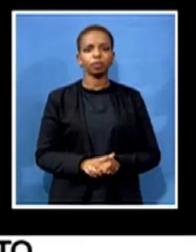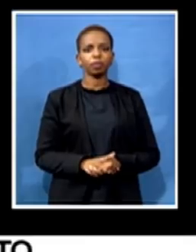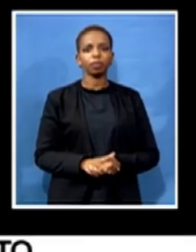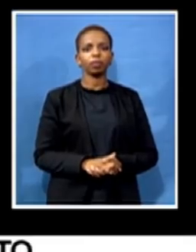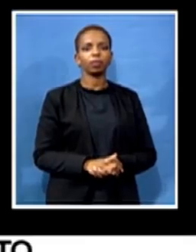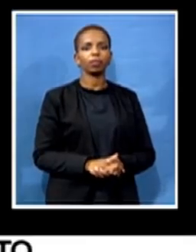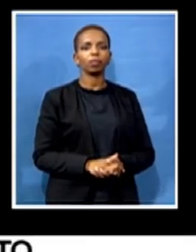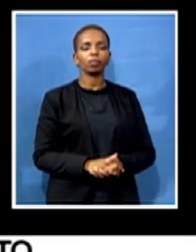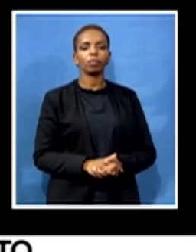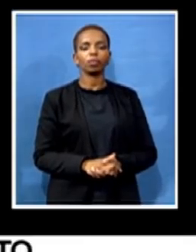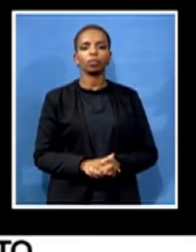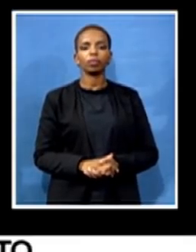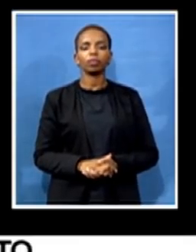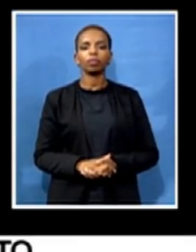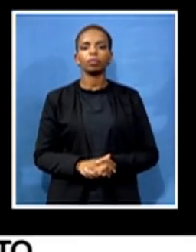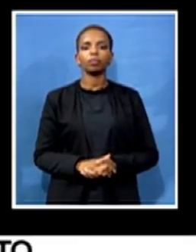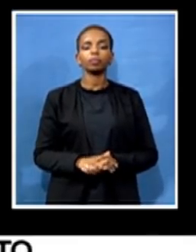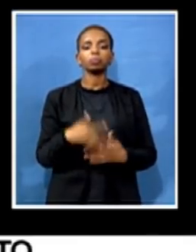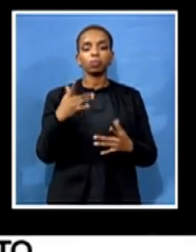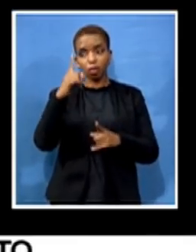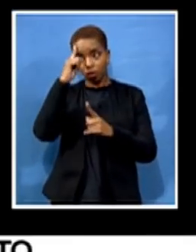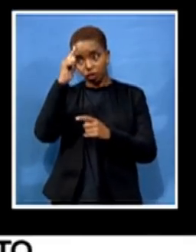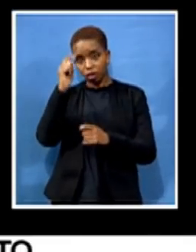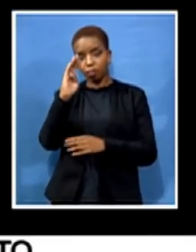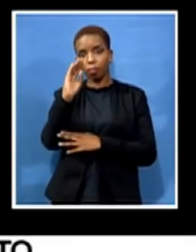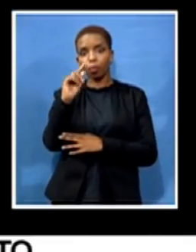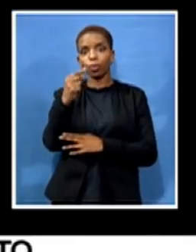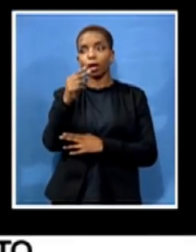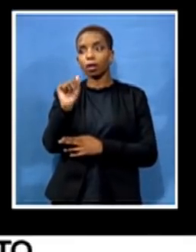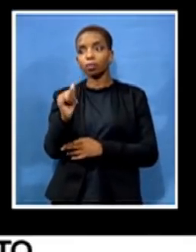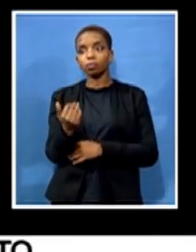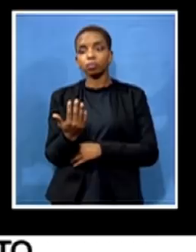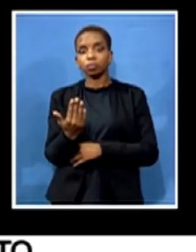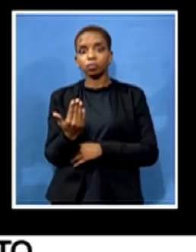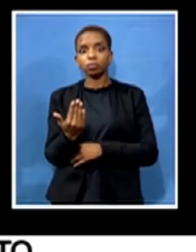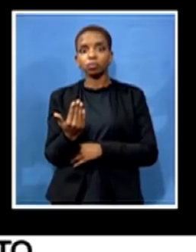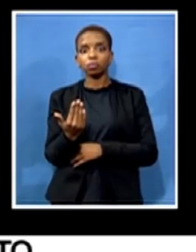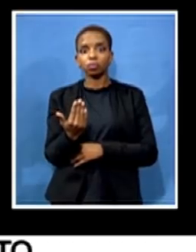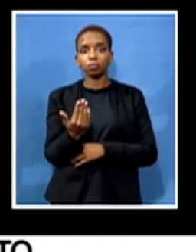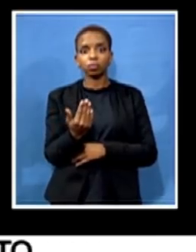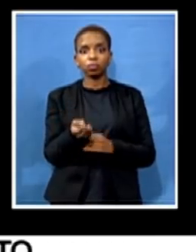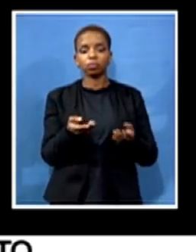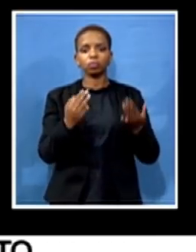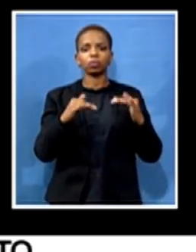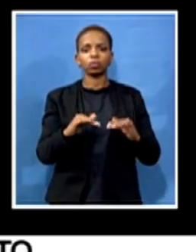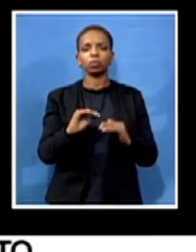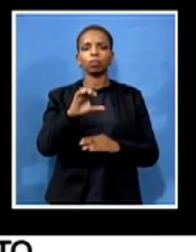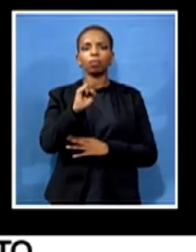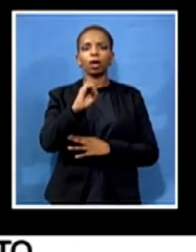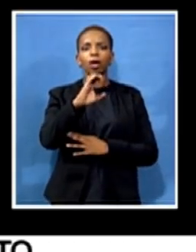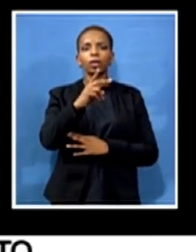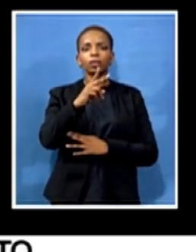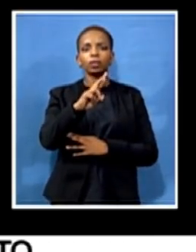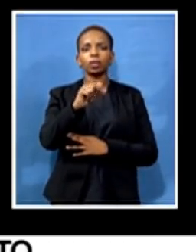Honorable Bishop, and then Honorable Mkhize. Honorable Yes. Honorable